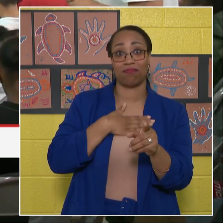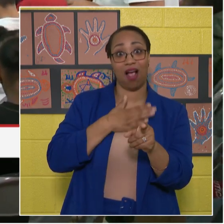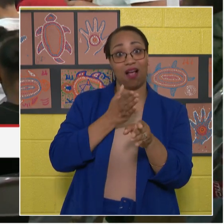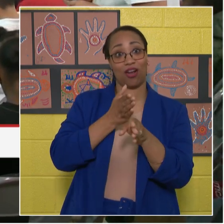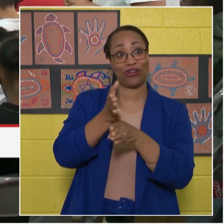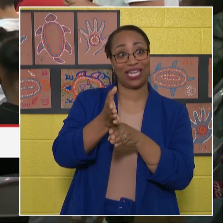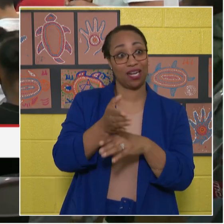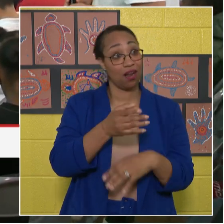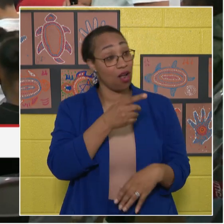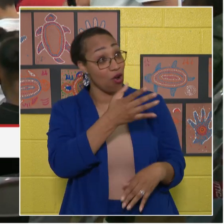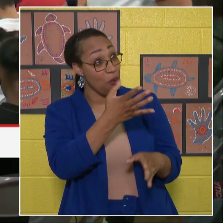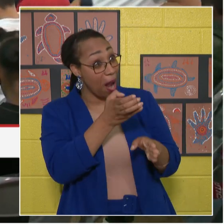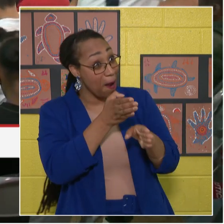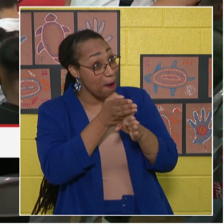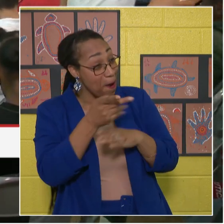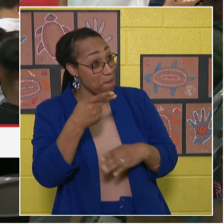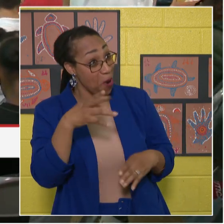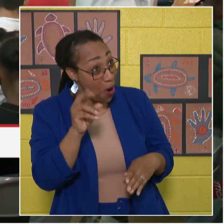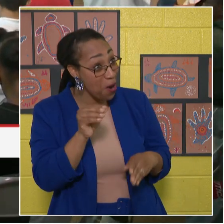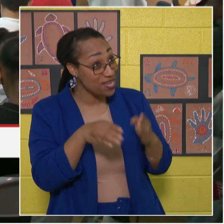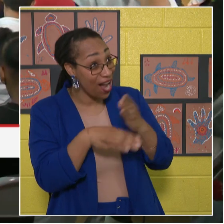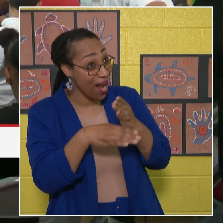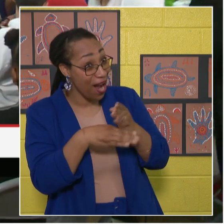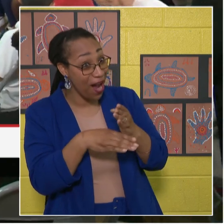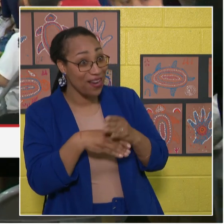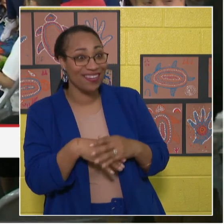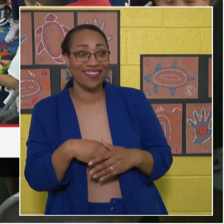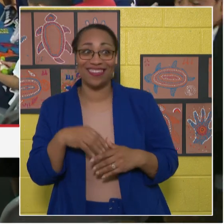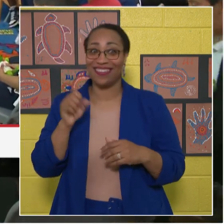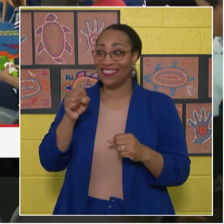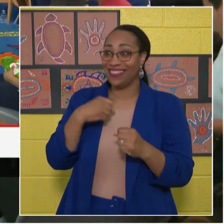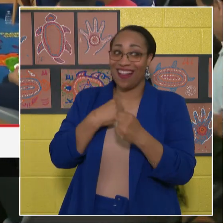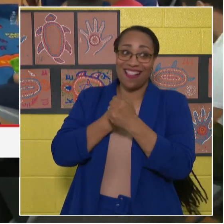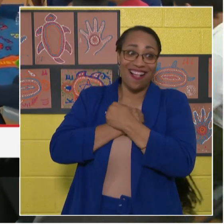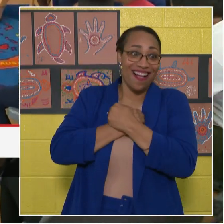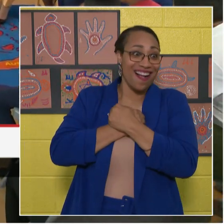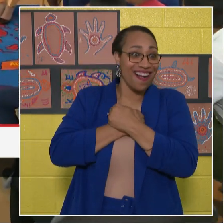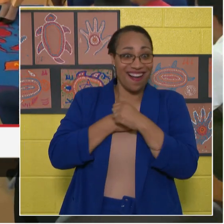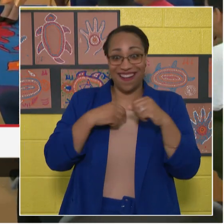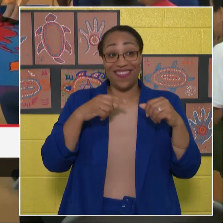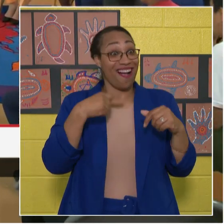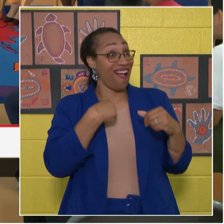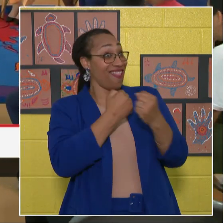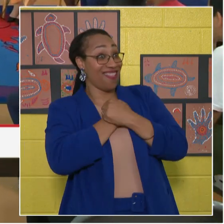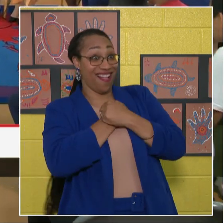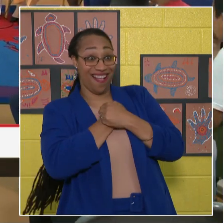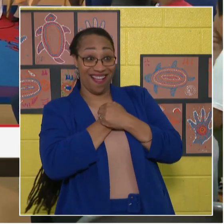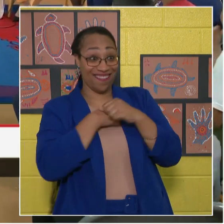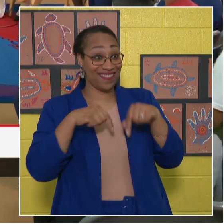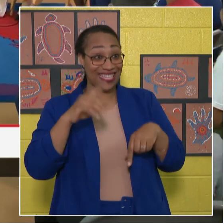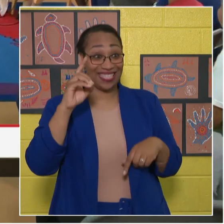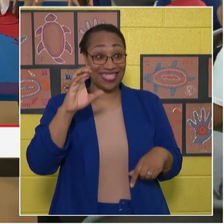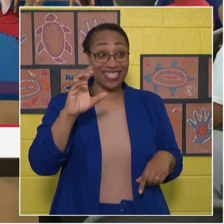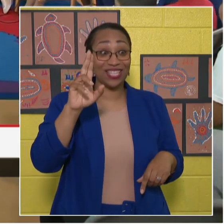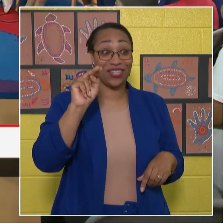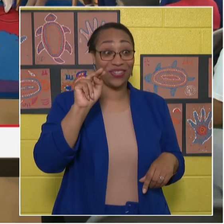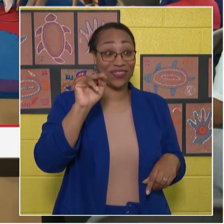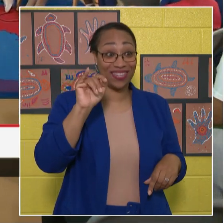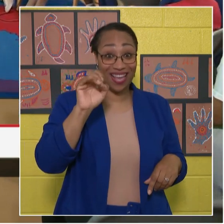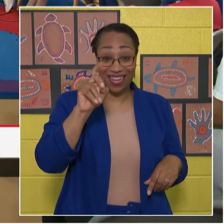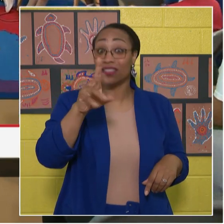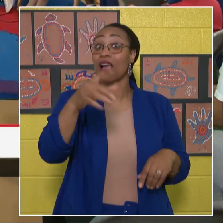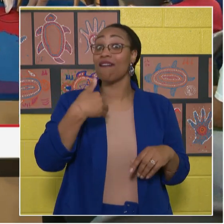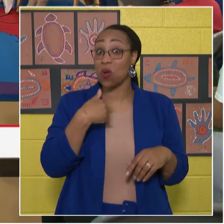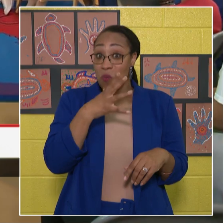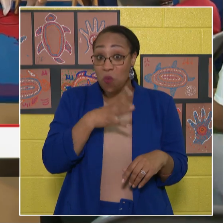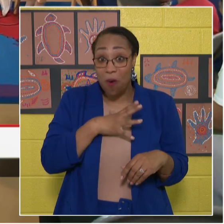right. Yeah. So we love DC United. We also have a women's soccer team, and we helped as